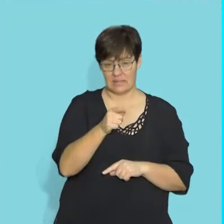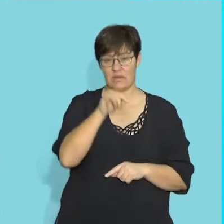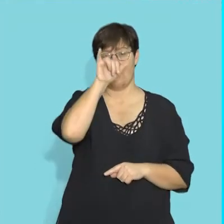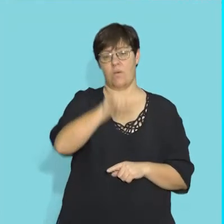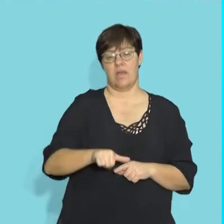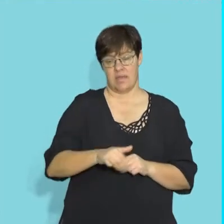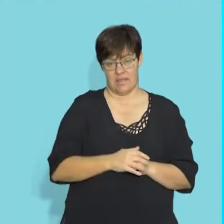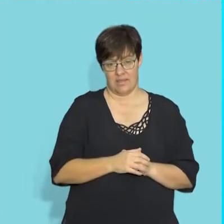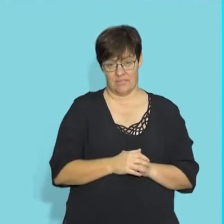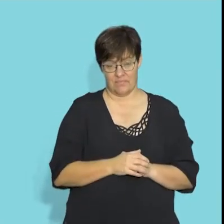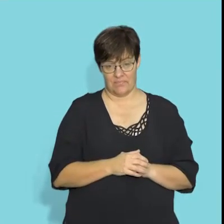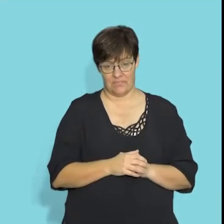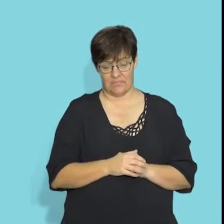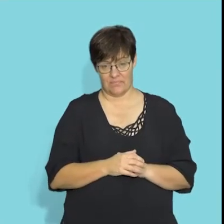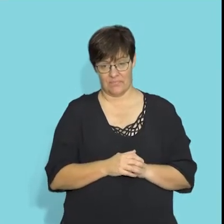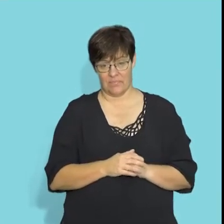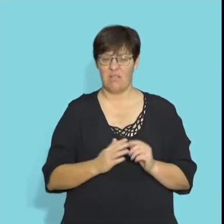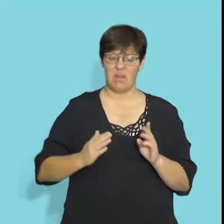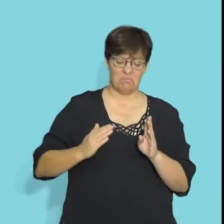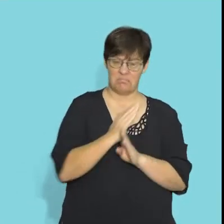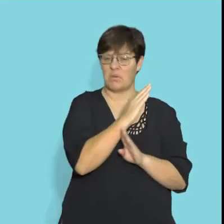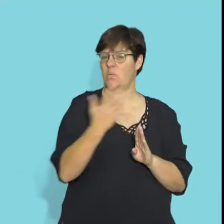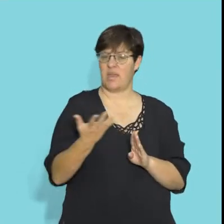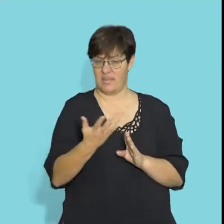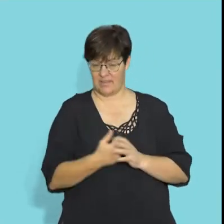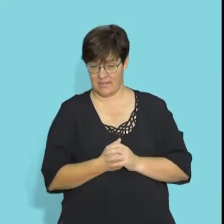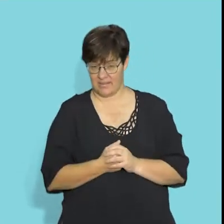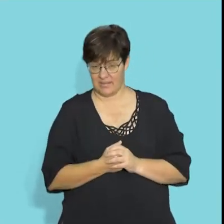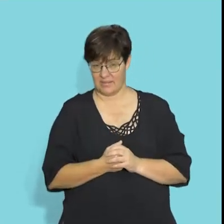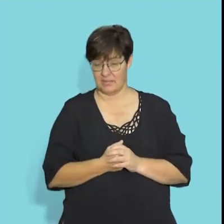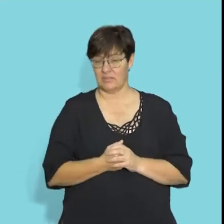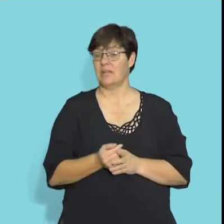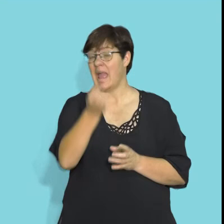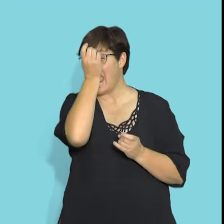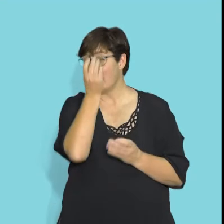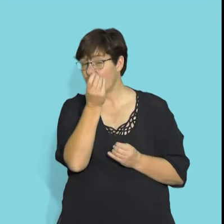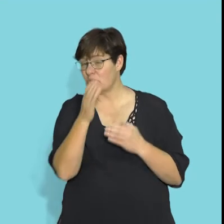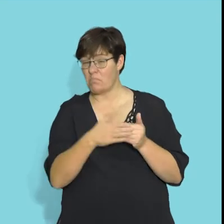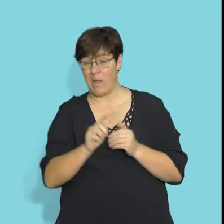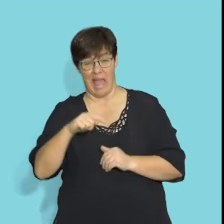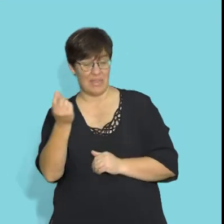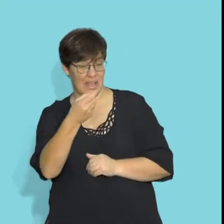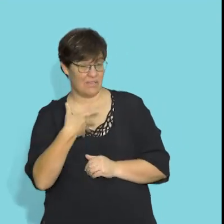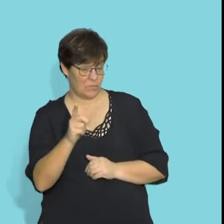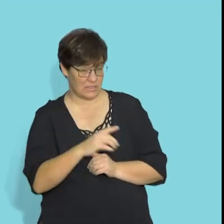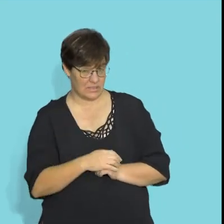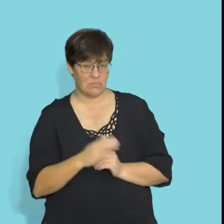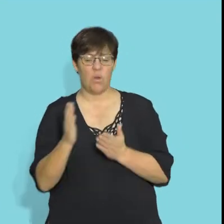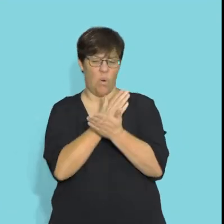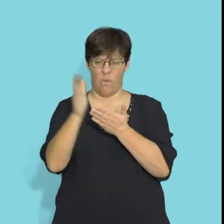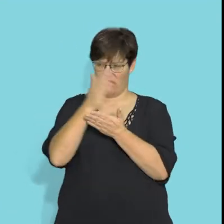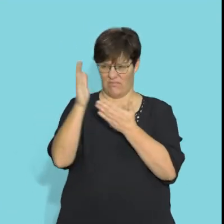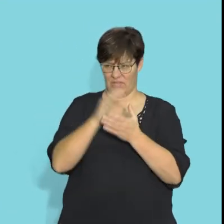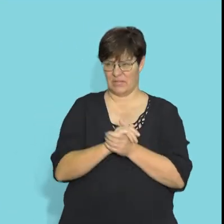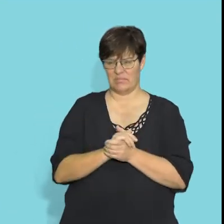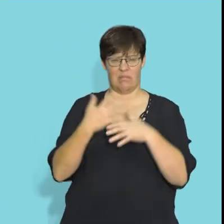y-intercept. Now, the only other piece of information that they've given me, and let me erase some of this so that it's not